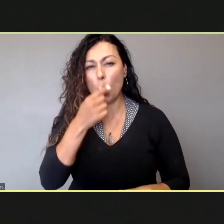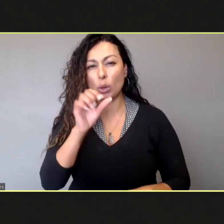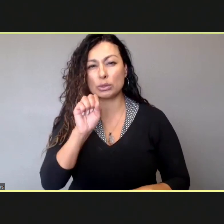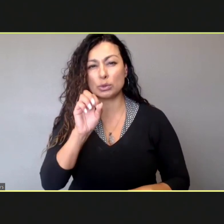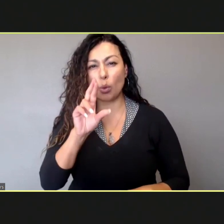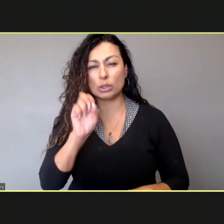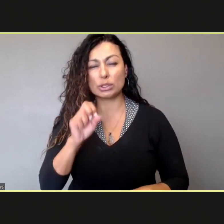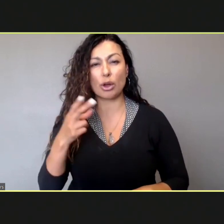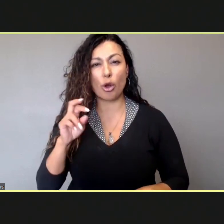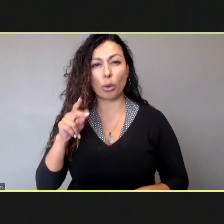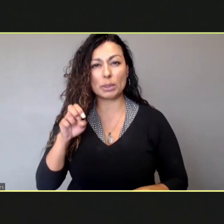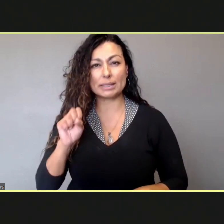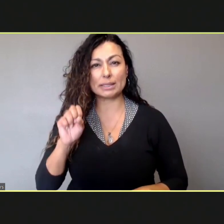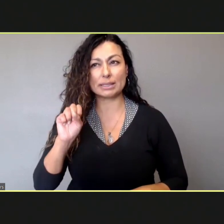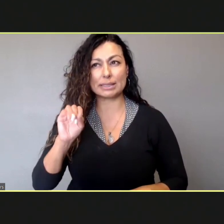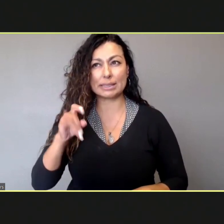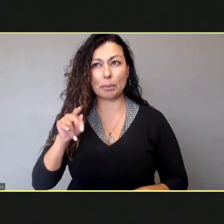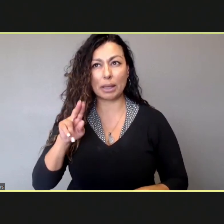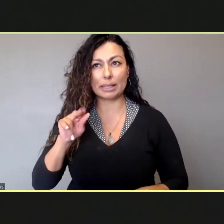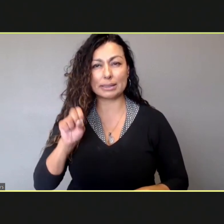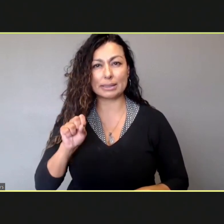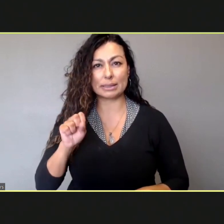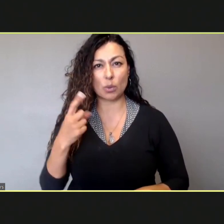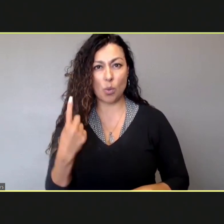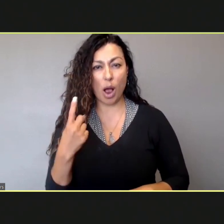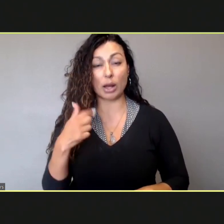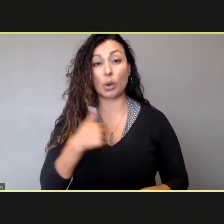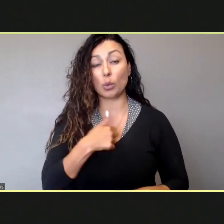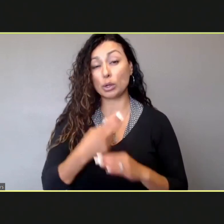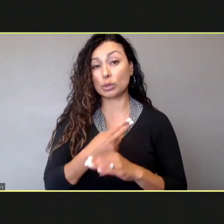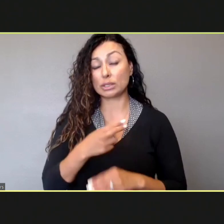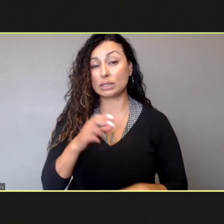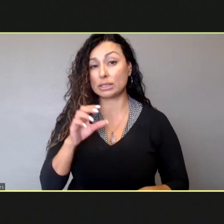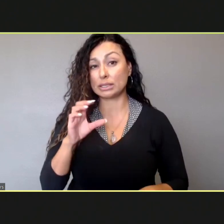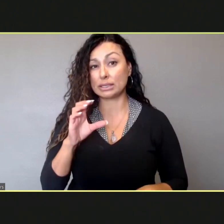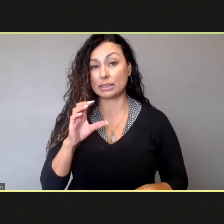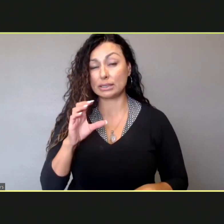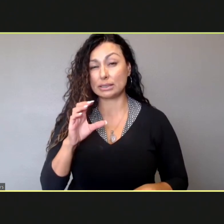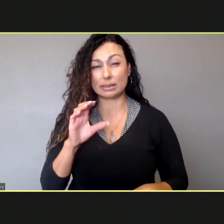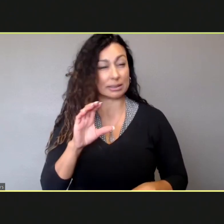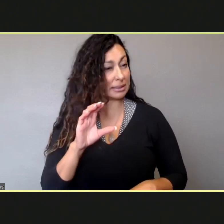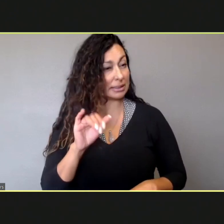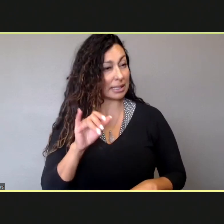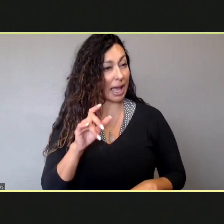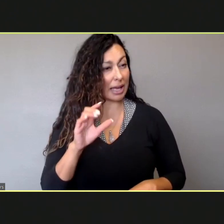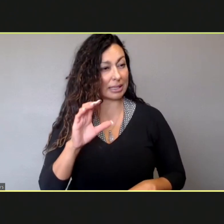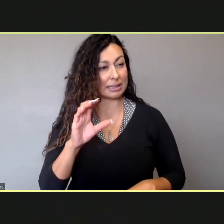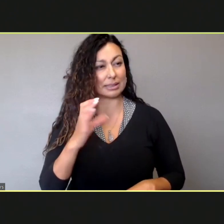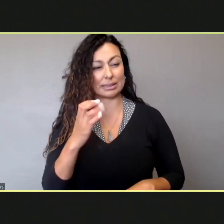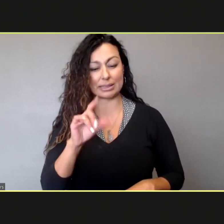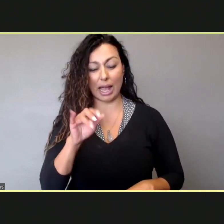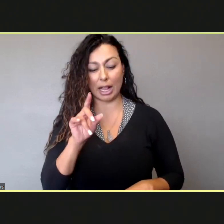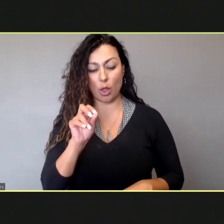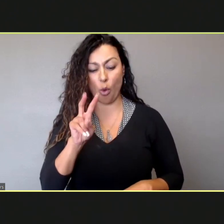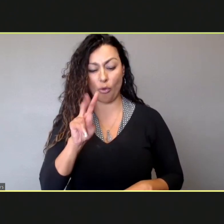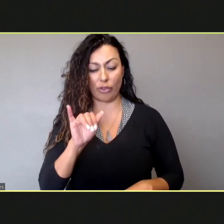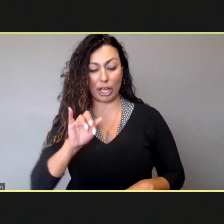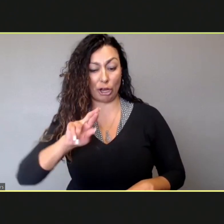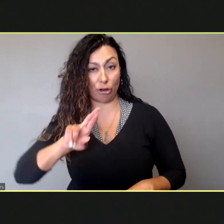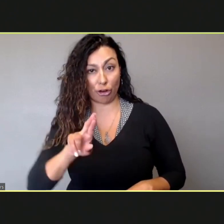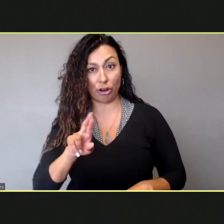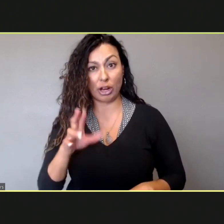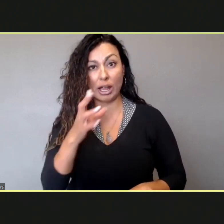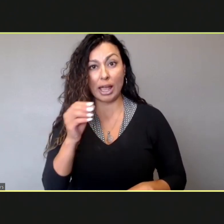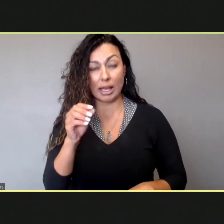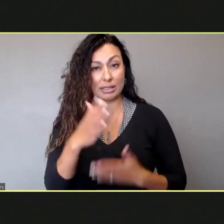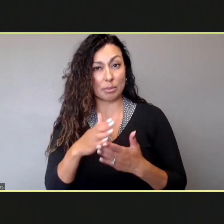1 virus, we've been using acyclovir and some other relatives of acyclovir.